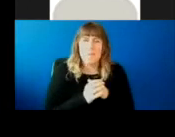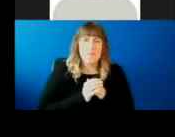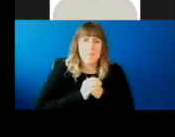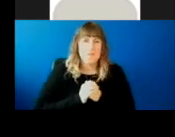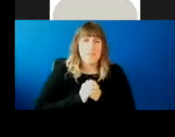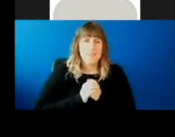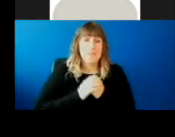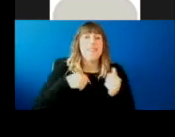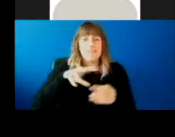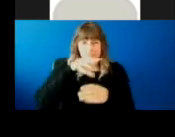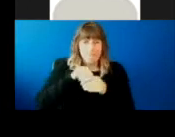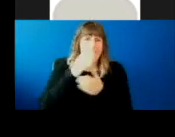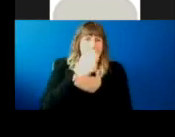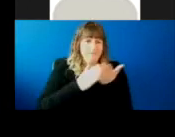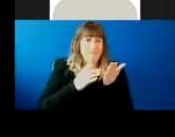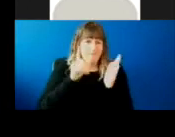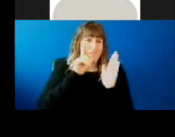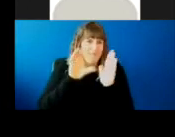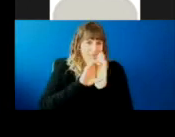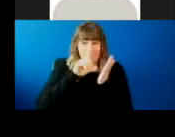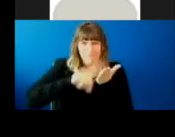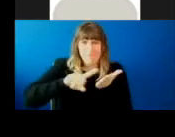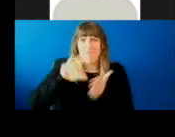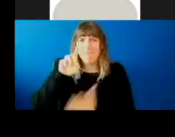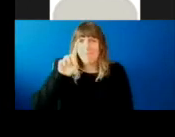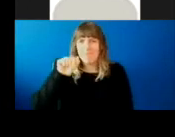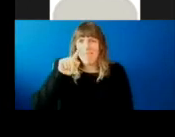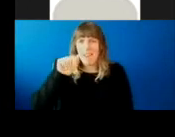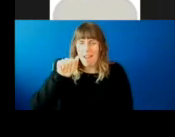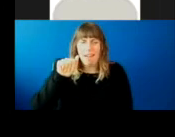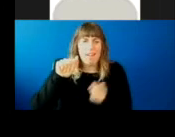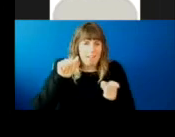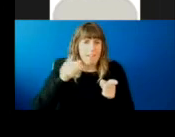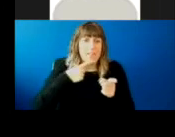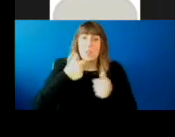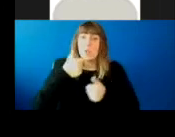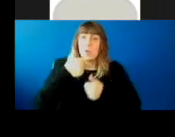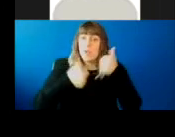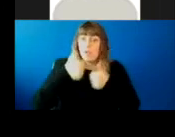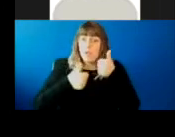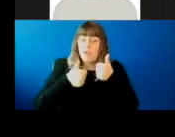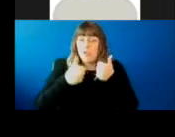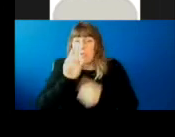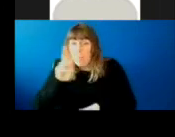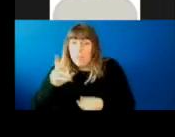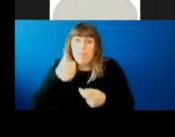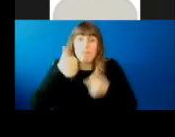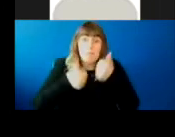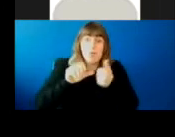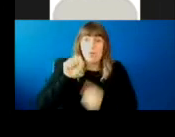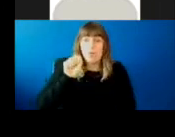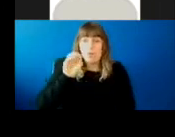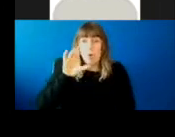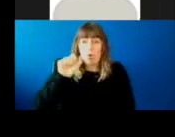I've included some data here. It's fairly up to date on just what channels have what people. So